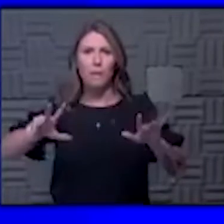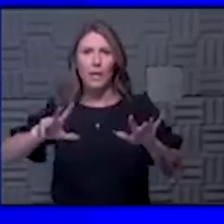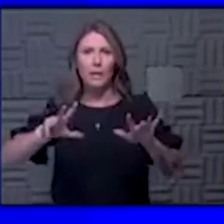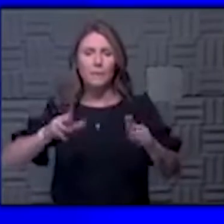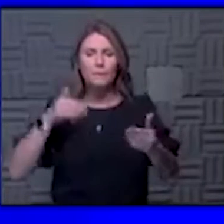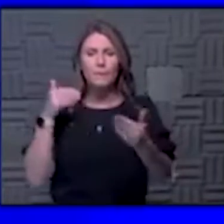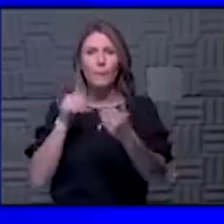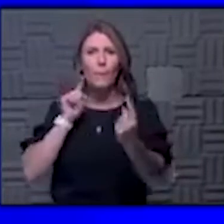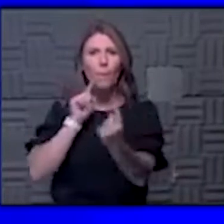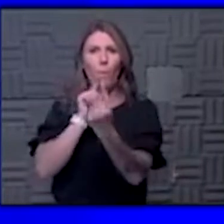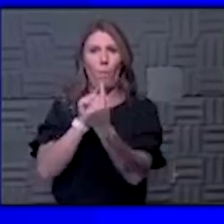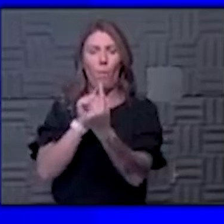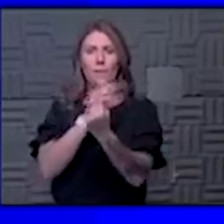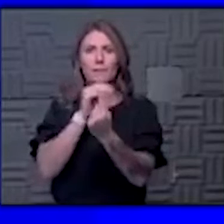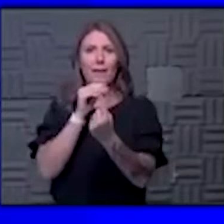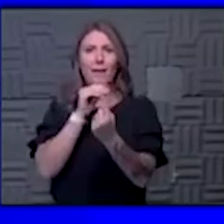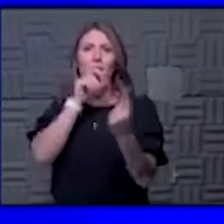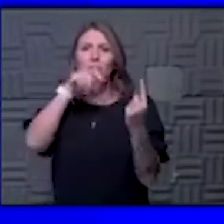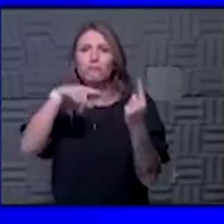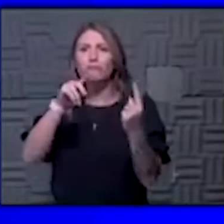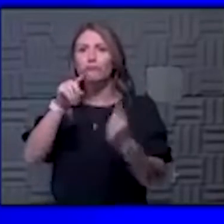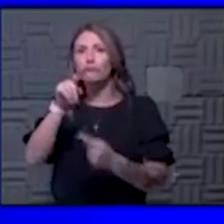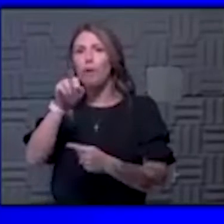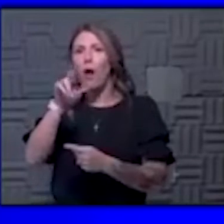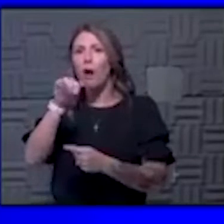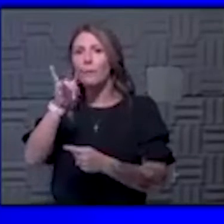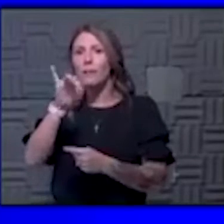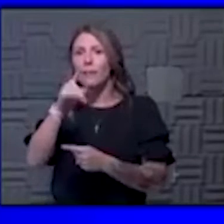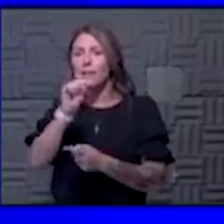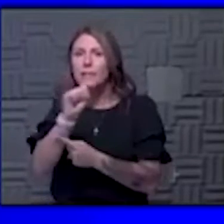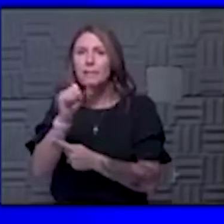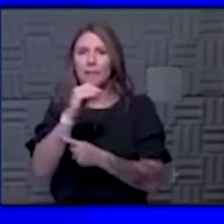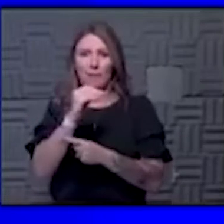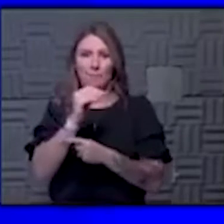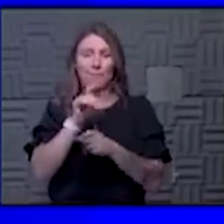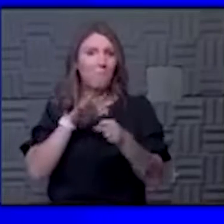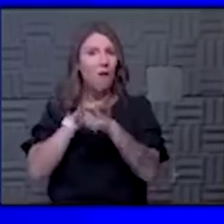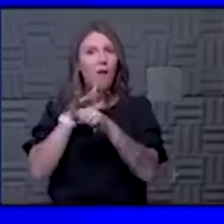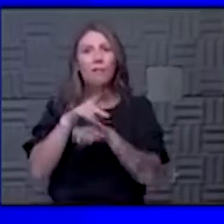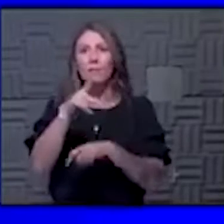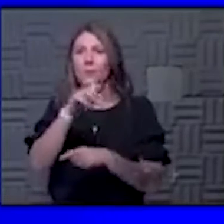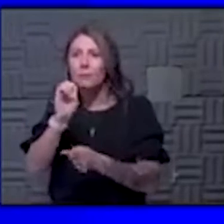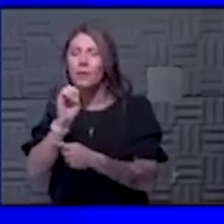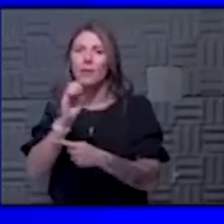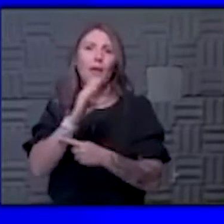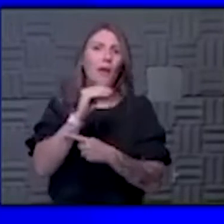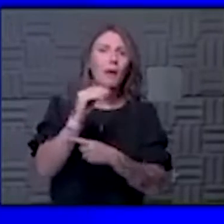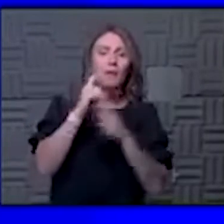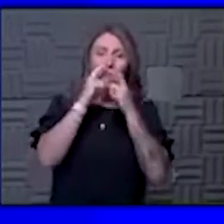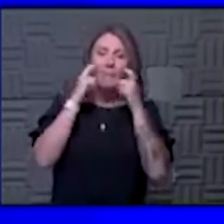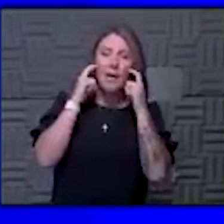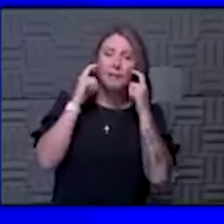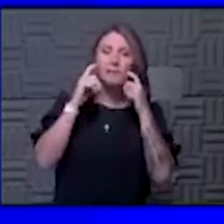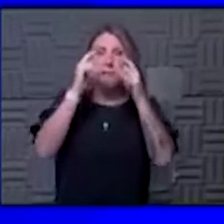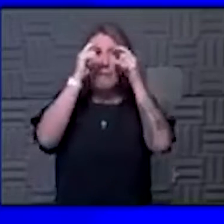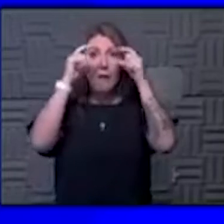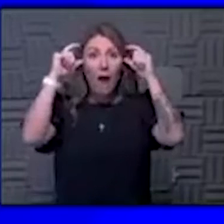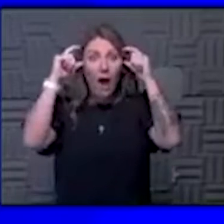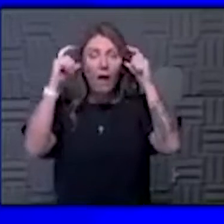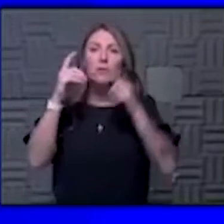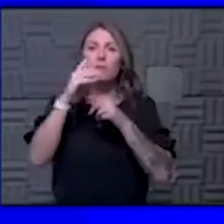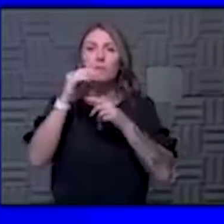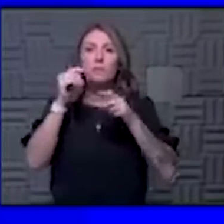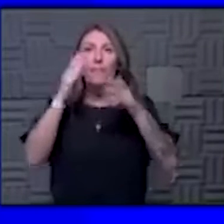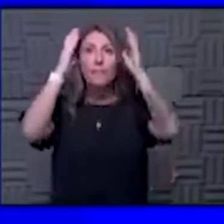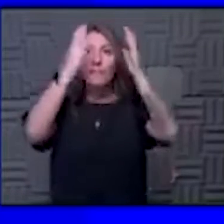contact and droplets. And we have adequate PPE, especially the masking and the eye protection, either goggles or face shield. And